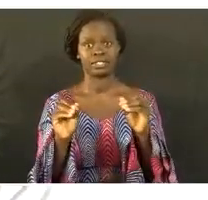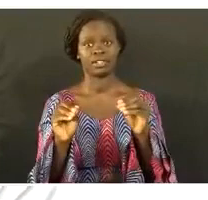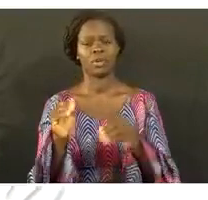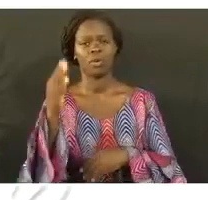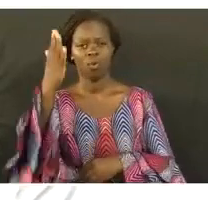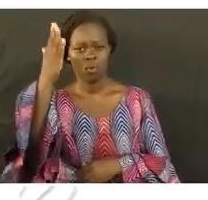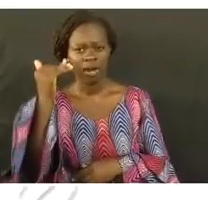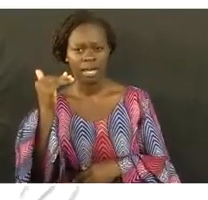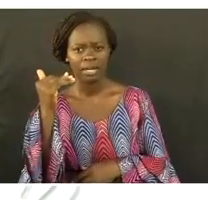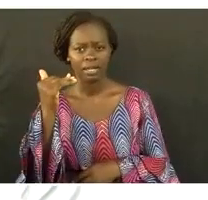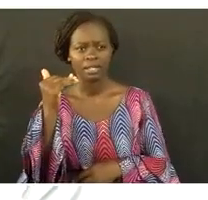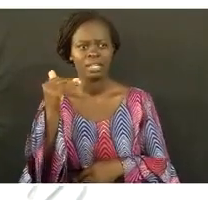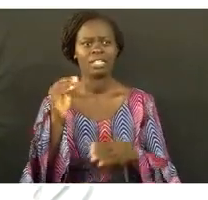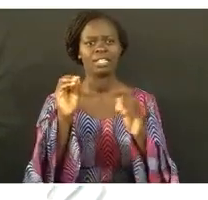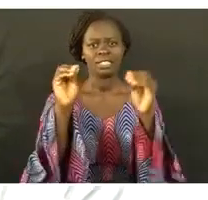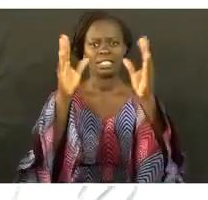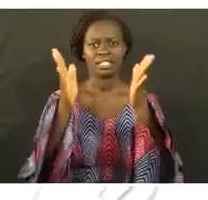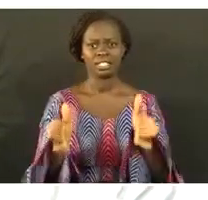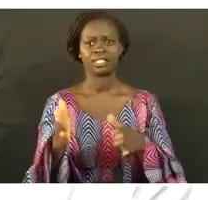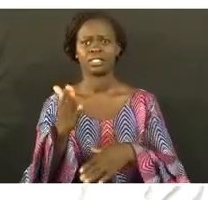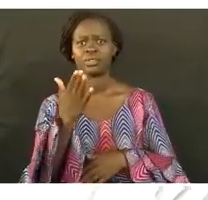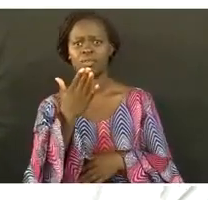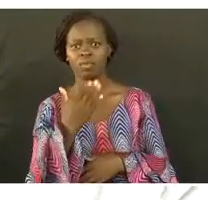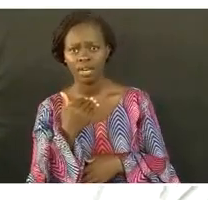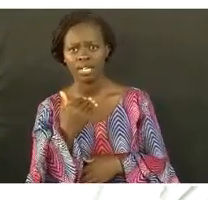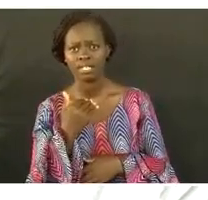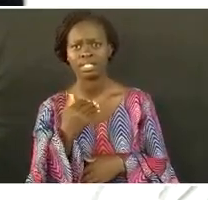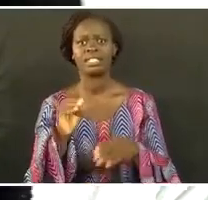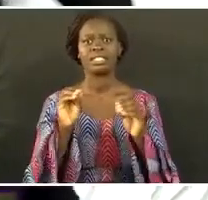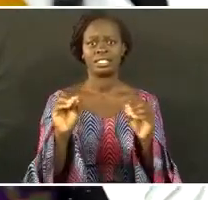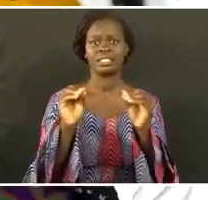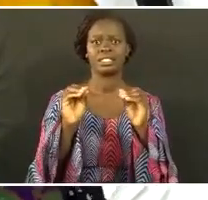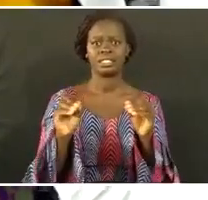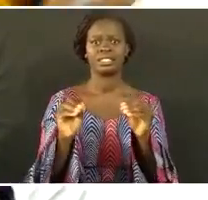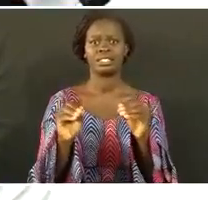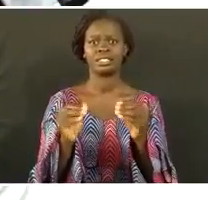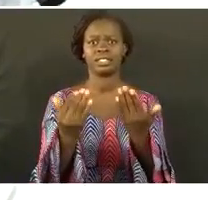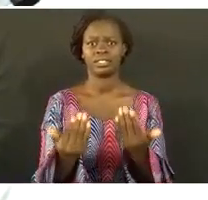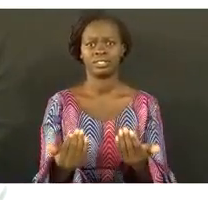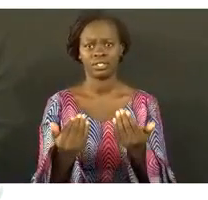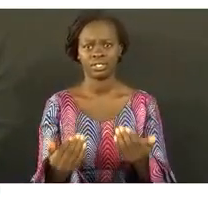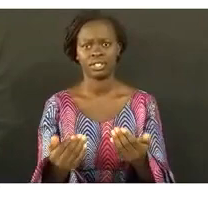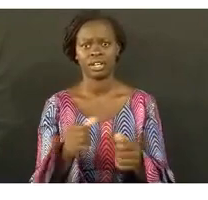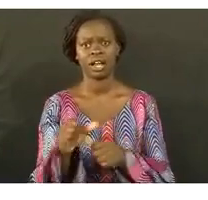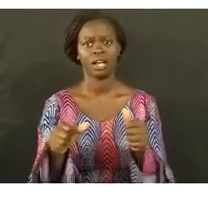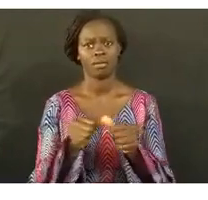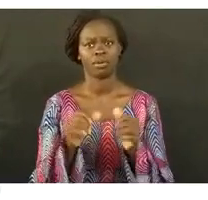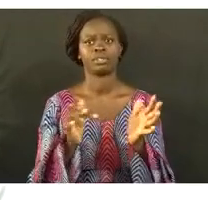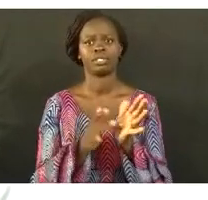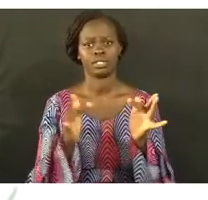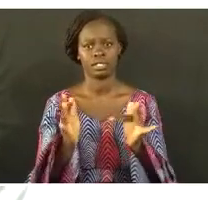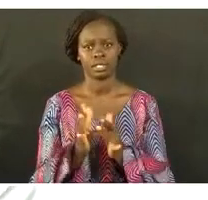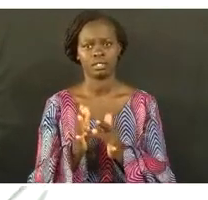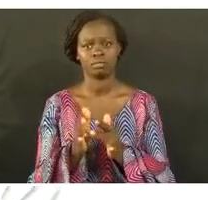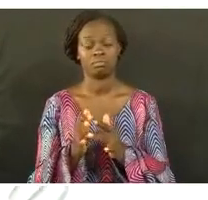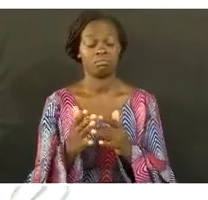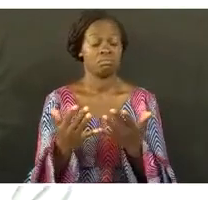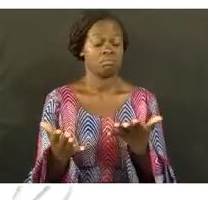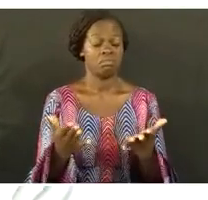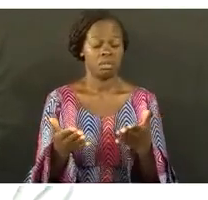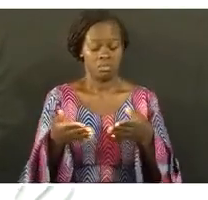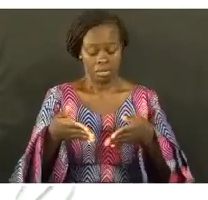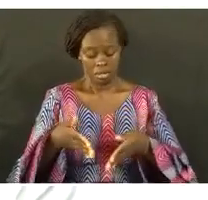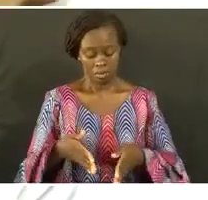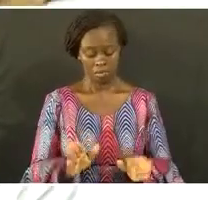the devil is vigorously learning for our children, we want to turn our children for Jesus, whether they were born from